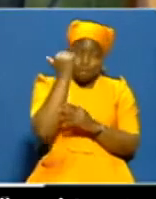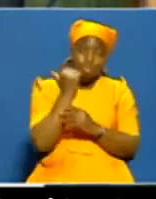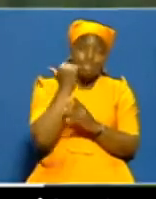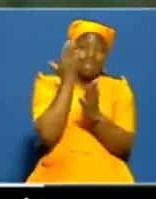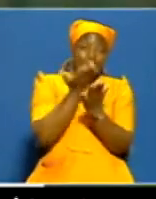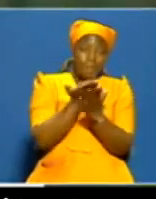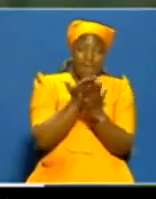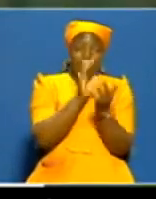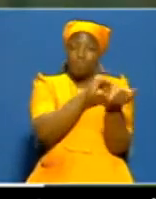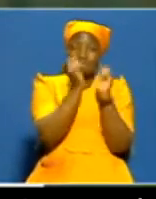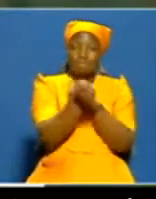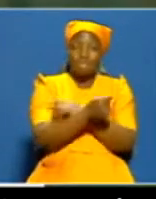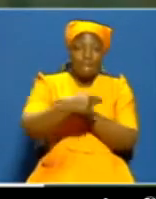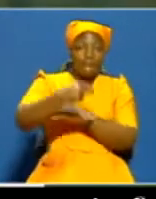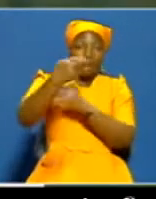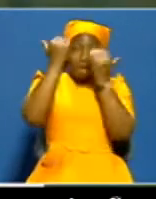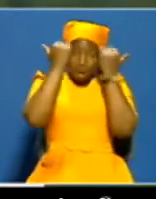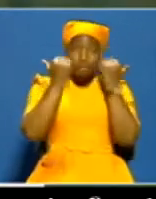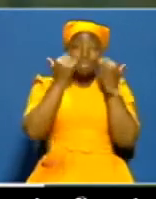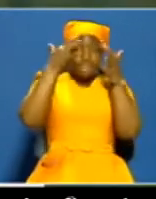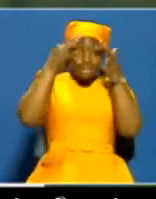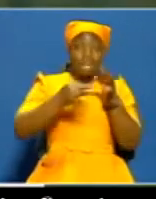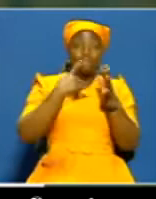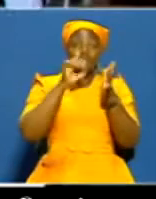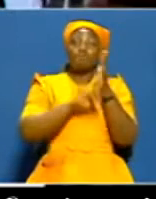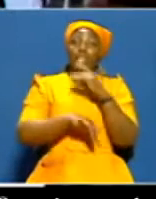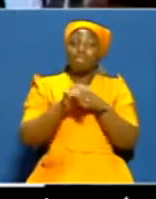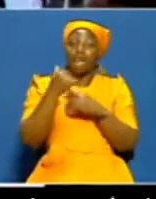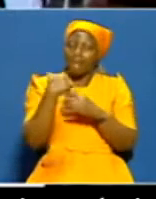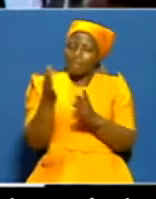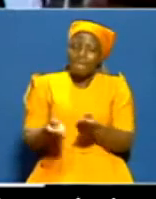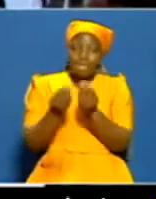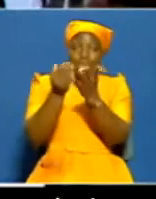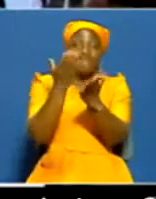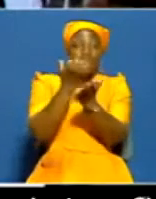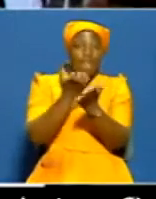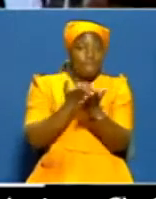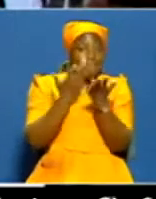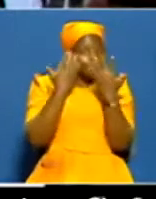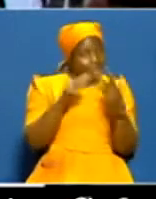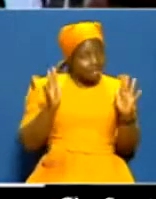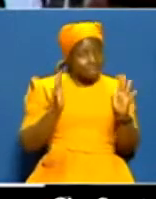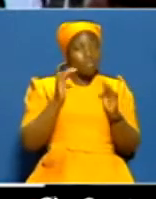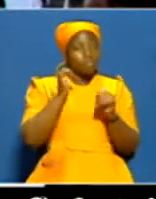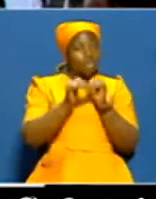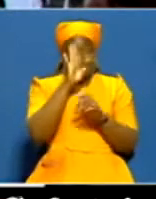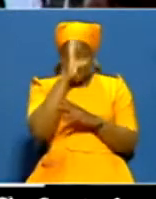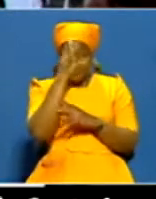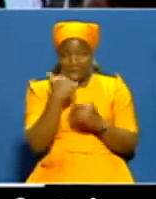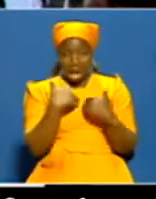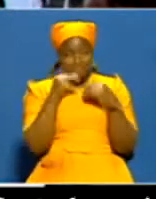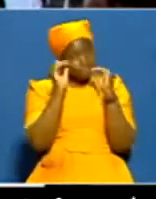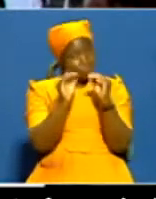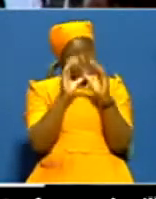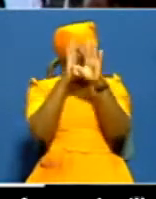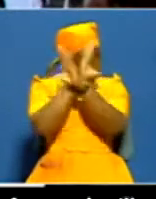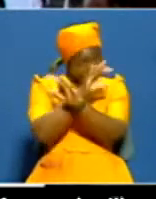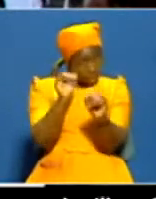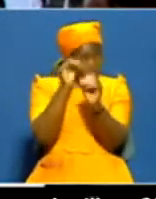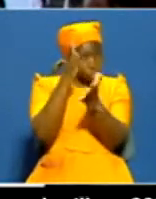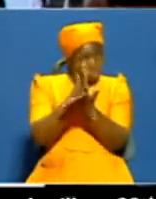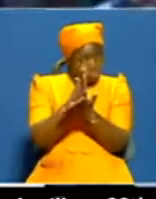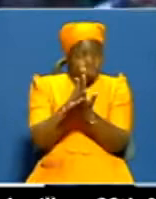the High Court ruling, saying it had been provided with evidence beyond reasonable doubt that the president was not